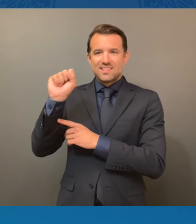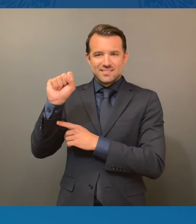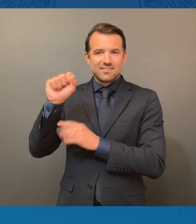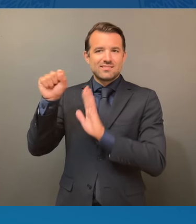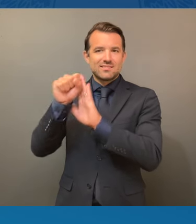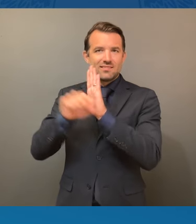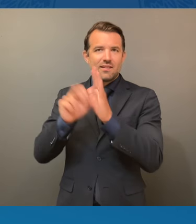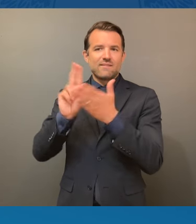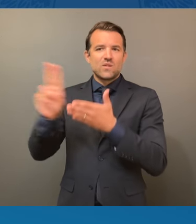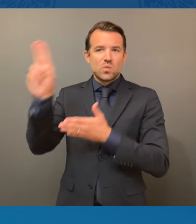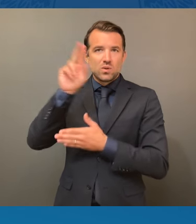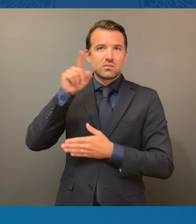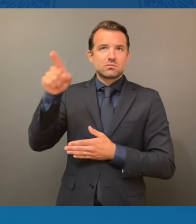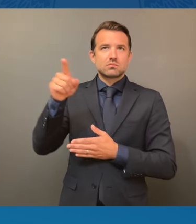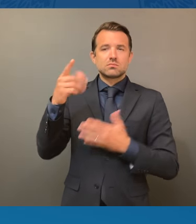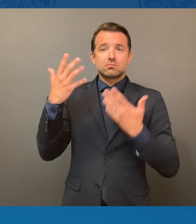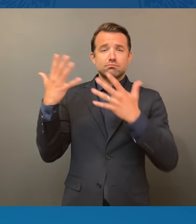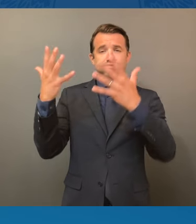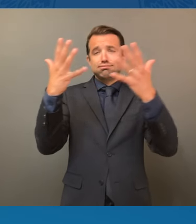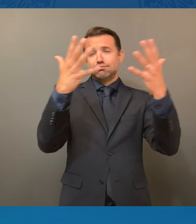Pride?